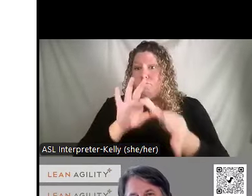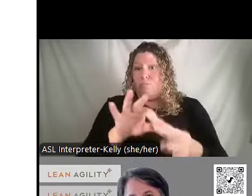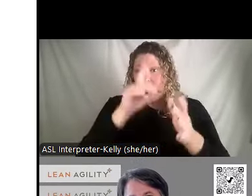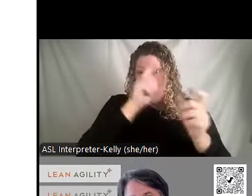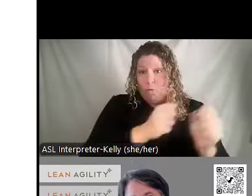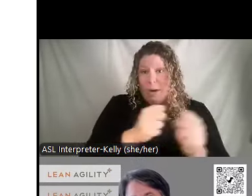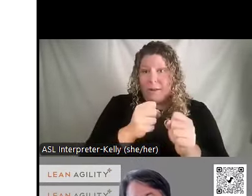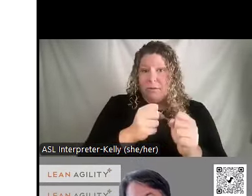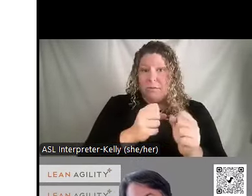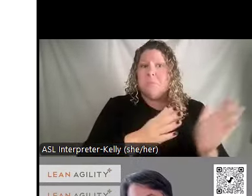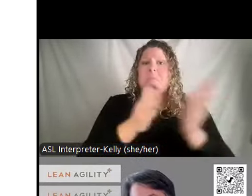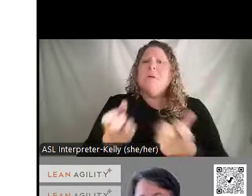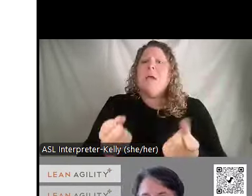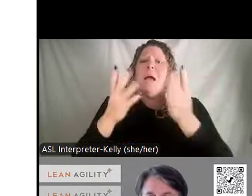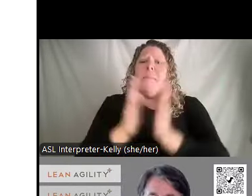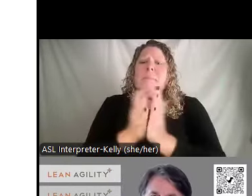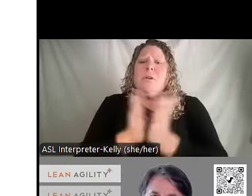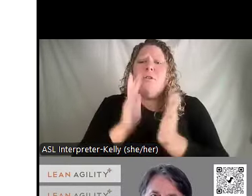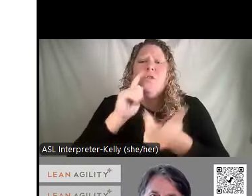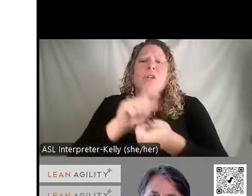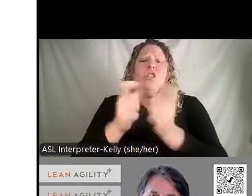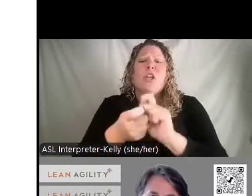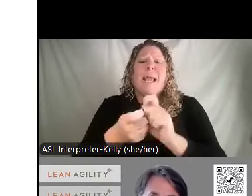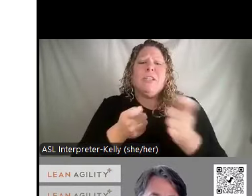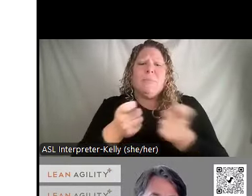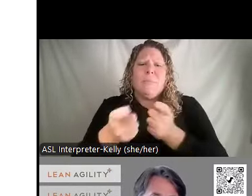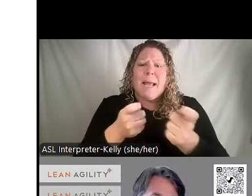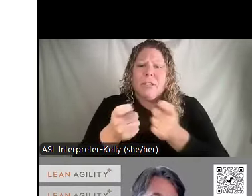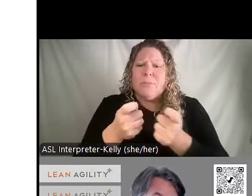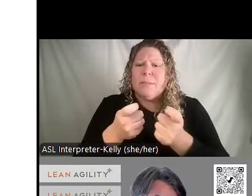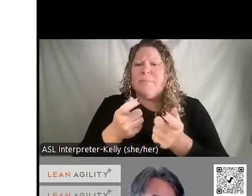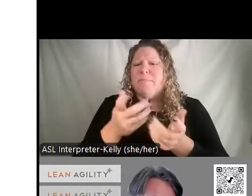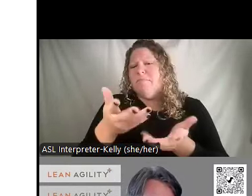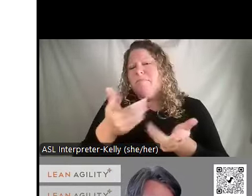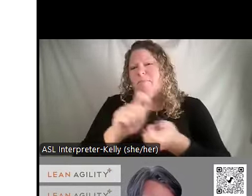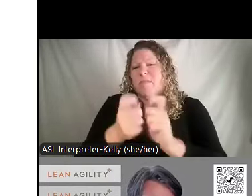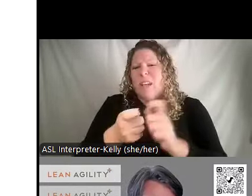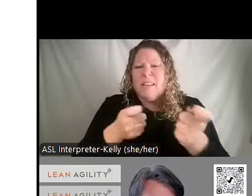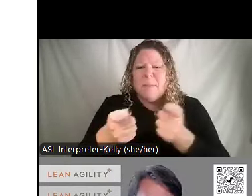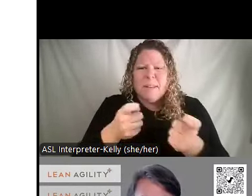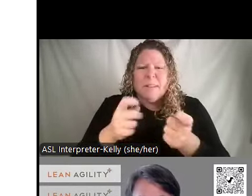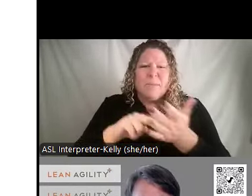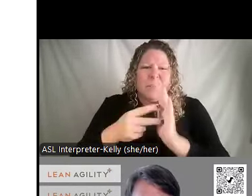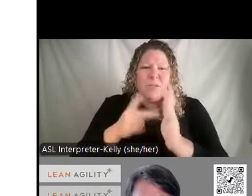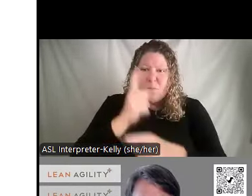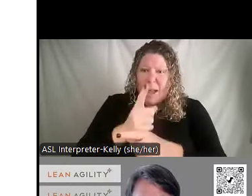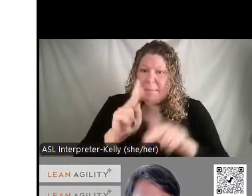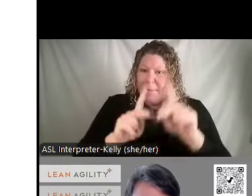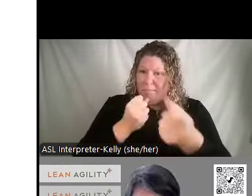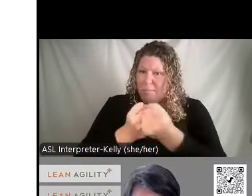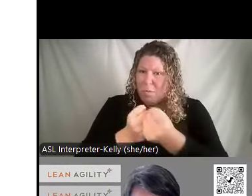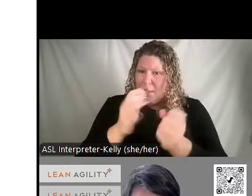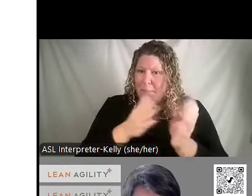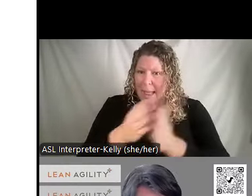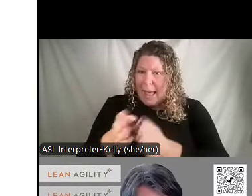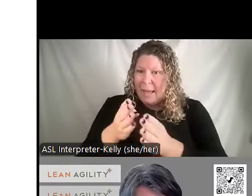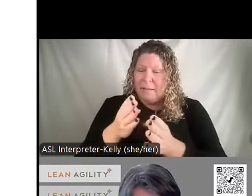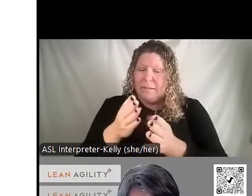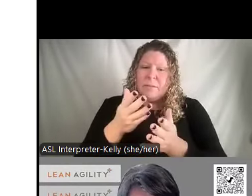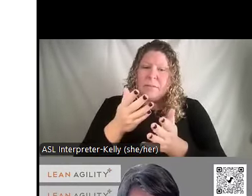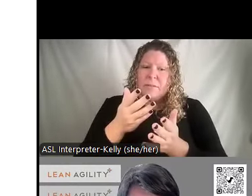change management? So change management, just as a proxy for do the right people support the plan? Do they buy into it? Do